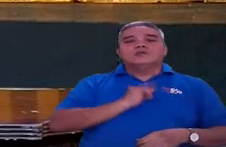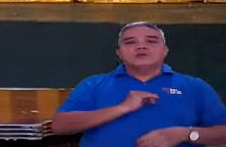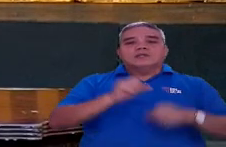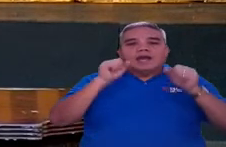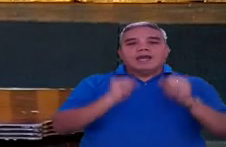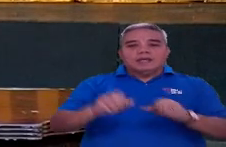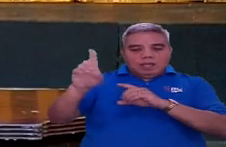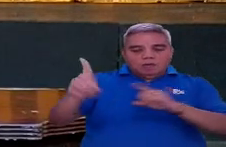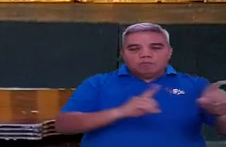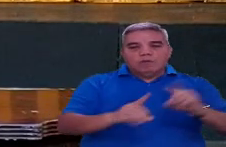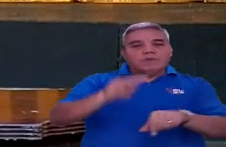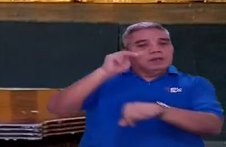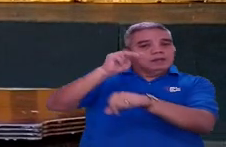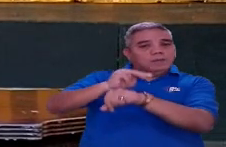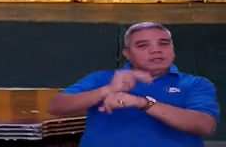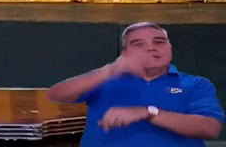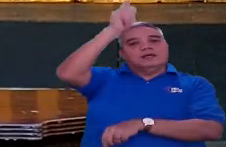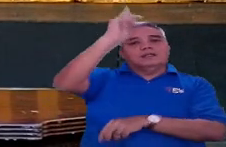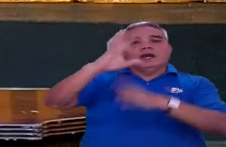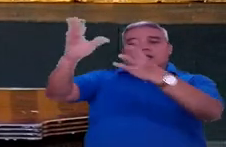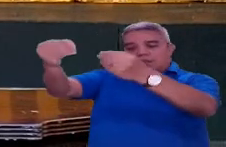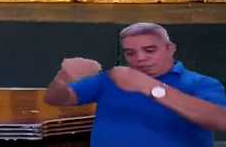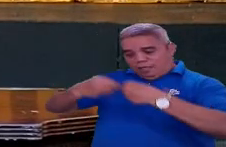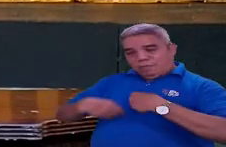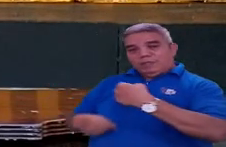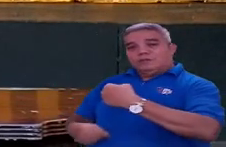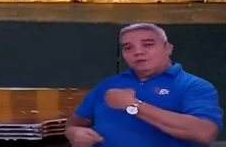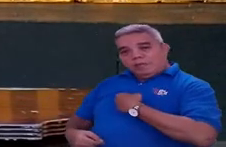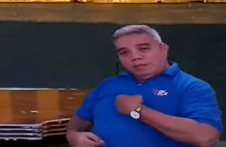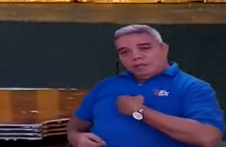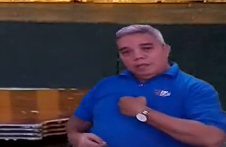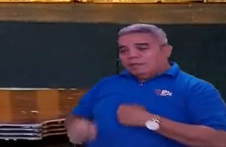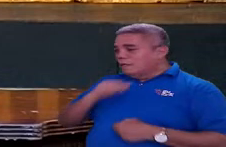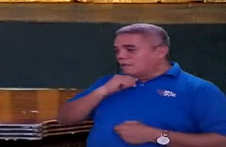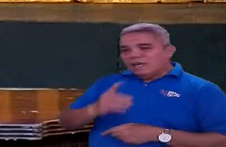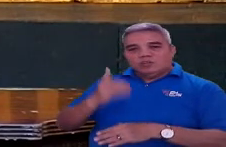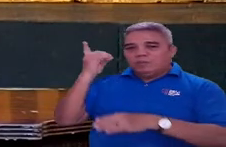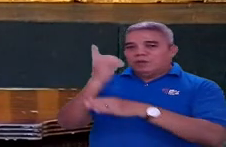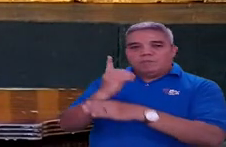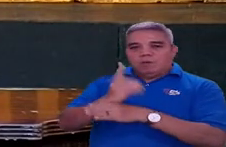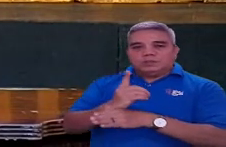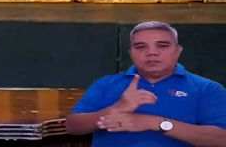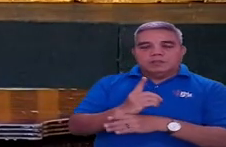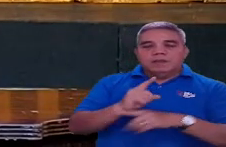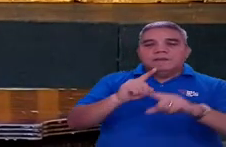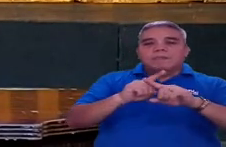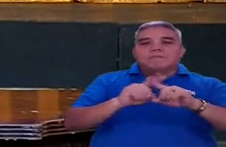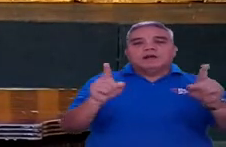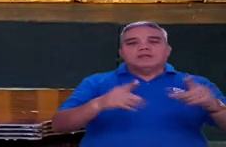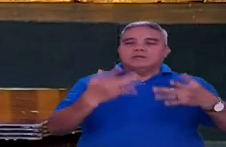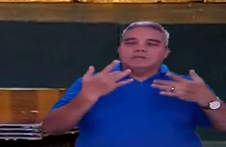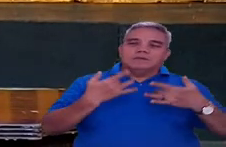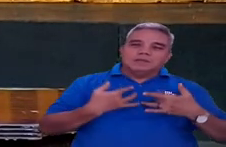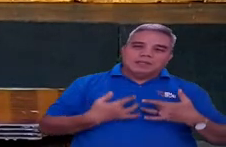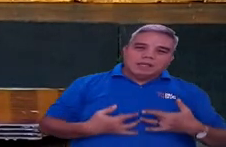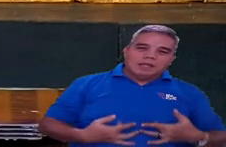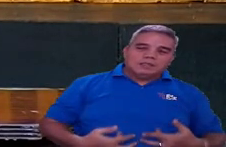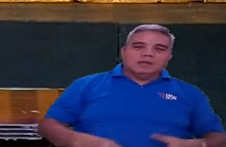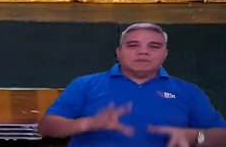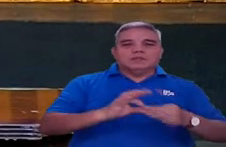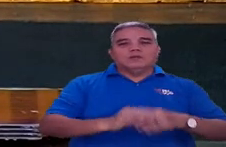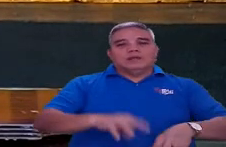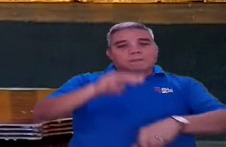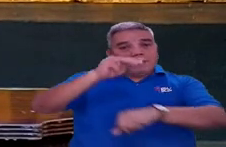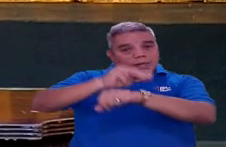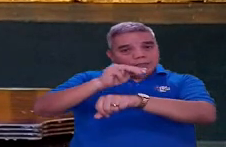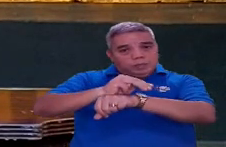can fulfill the ministry God has given to me, not to oppose and not to be a discouragement or liability in